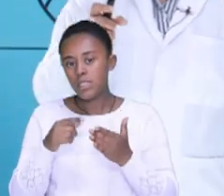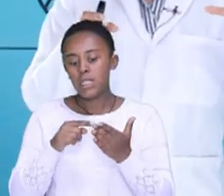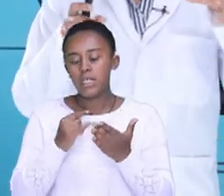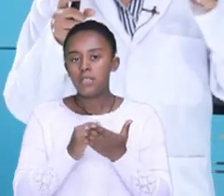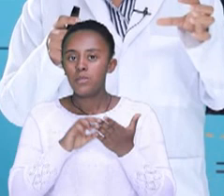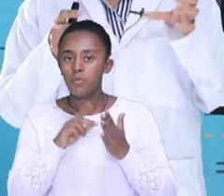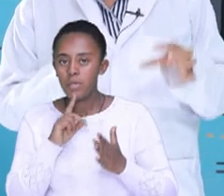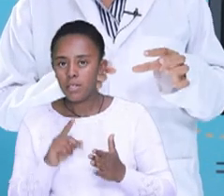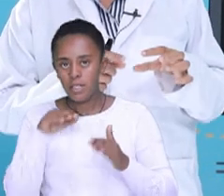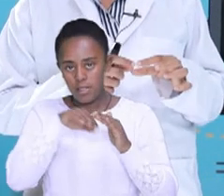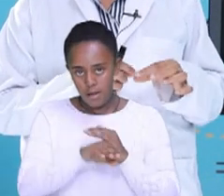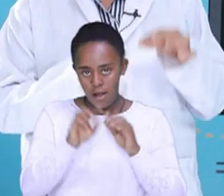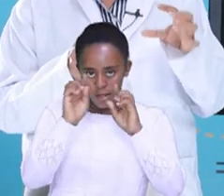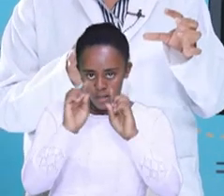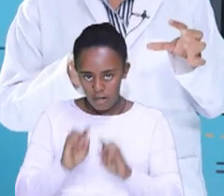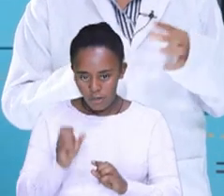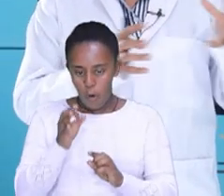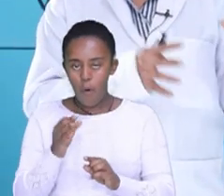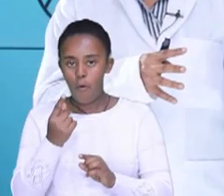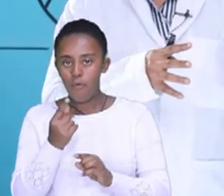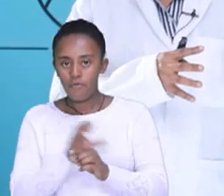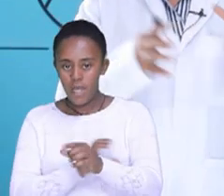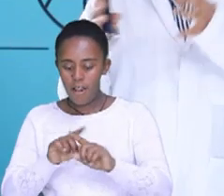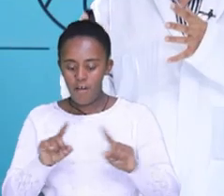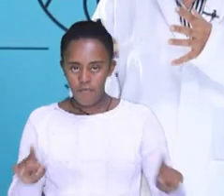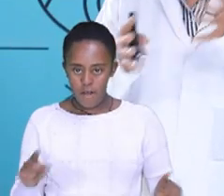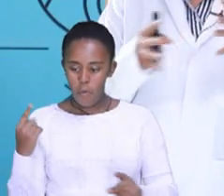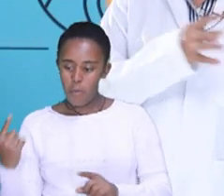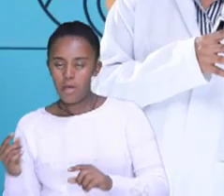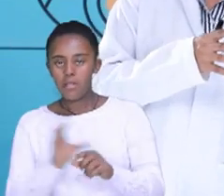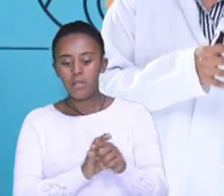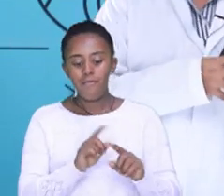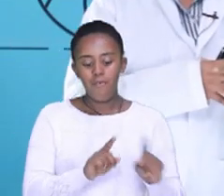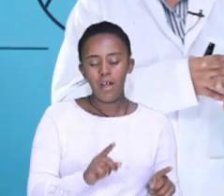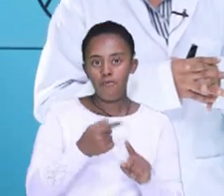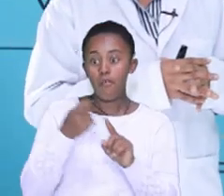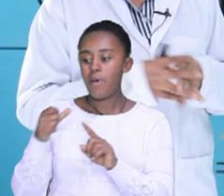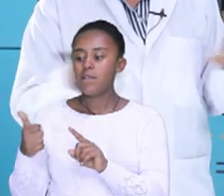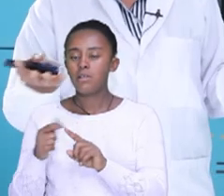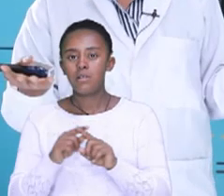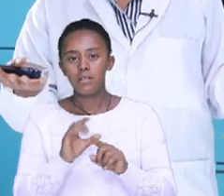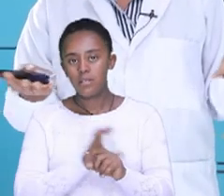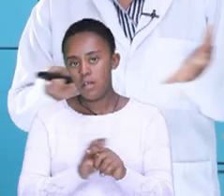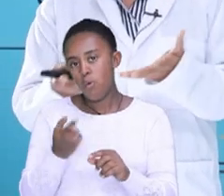mean that the internal structures of cell vary. One cell vary from the other cell. Or in other words, if you